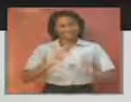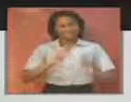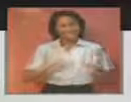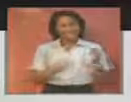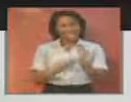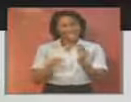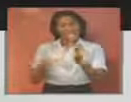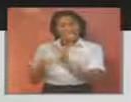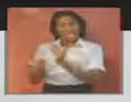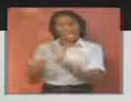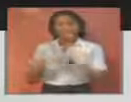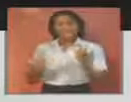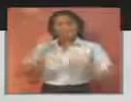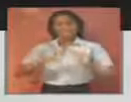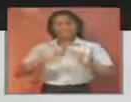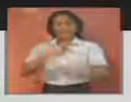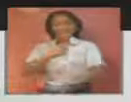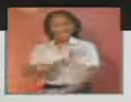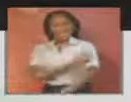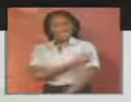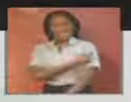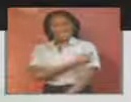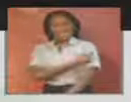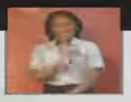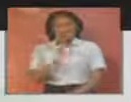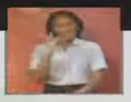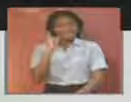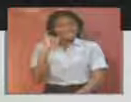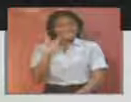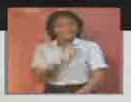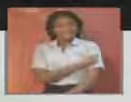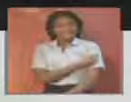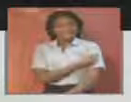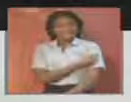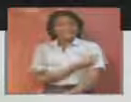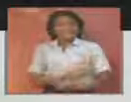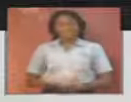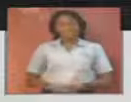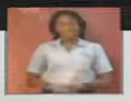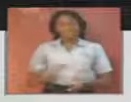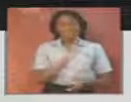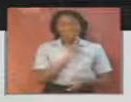of persons vaccinated thus far with the first dose,